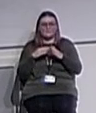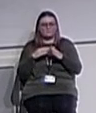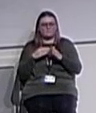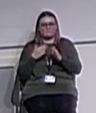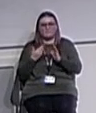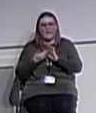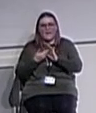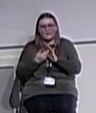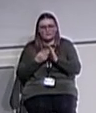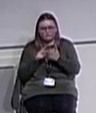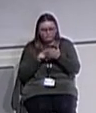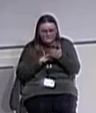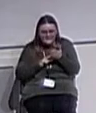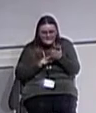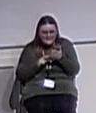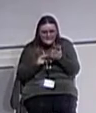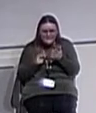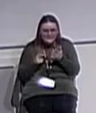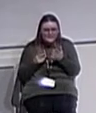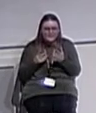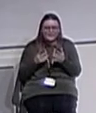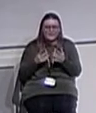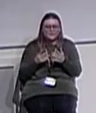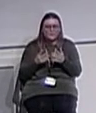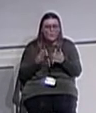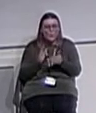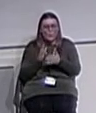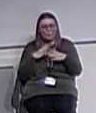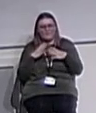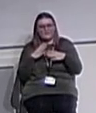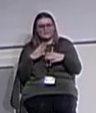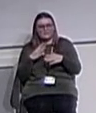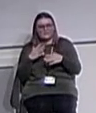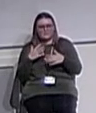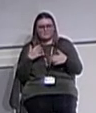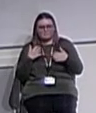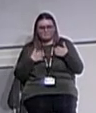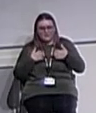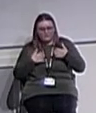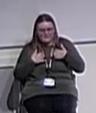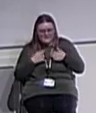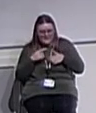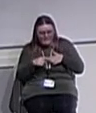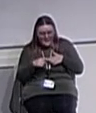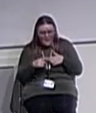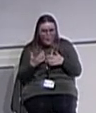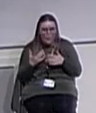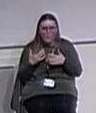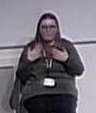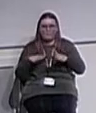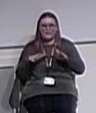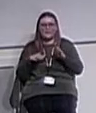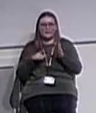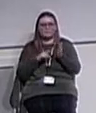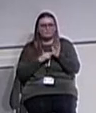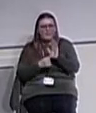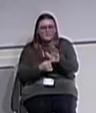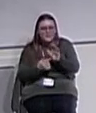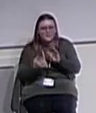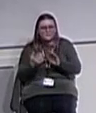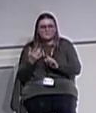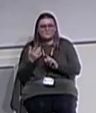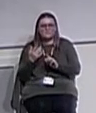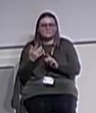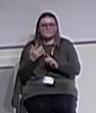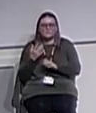in the biology Olympiad or the maths Olympiad, or you represented your school at a particular thing, you've entered a